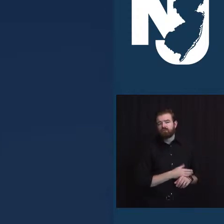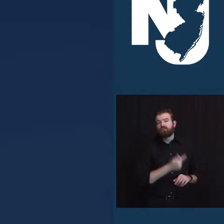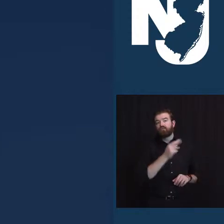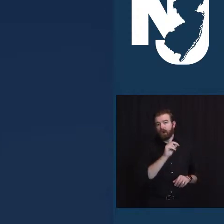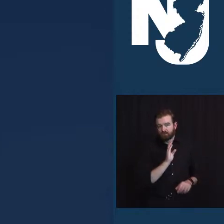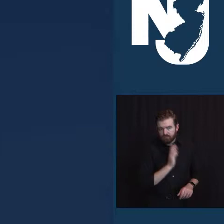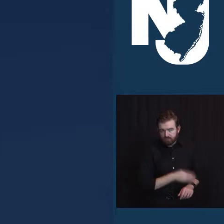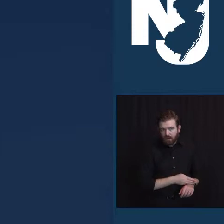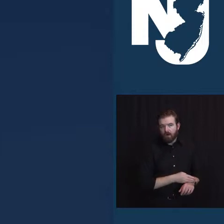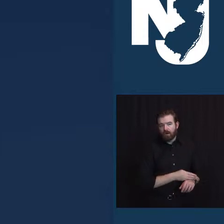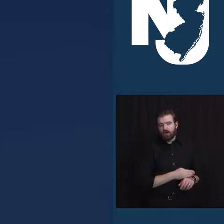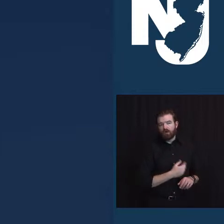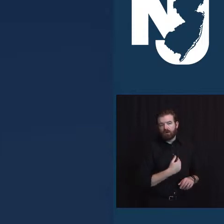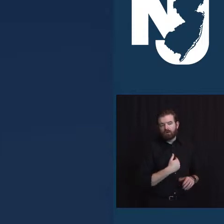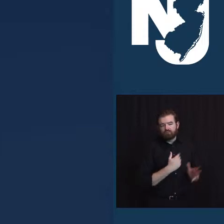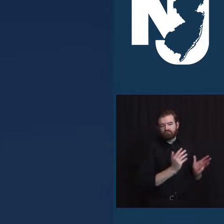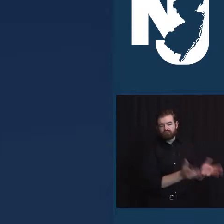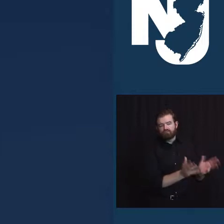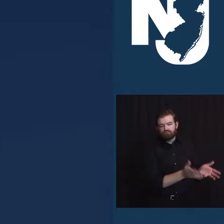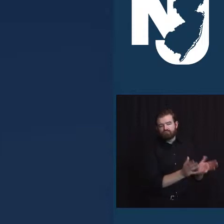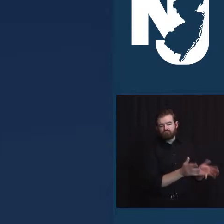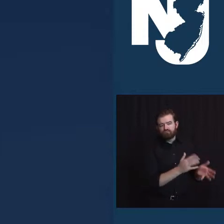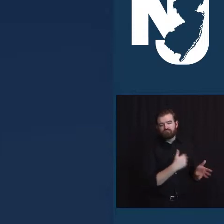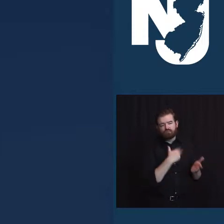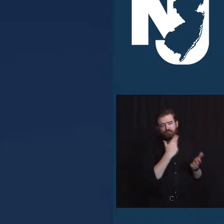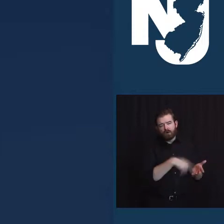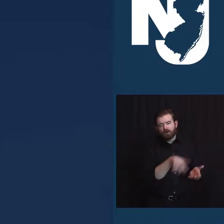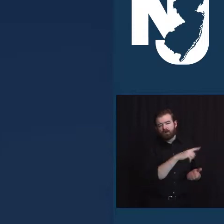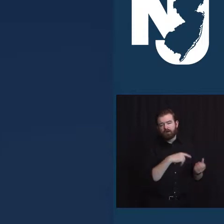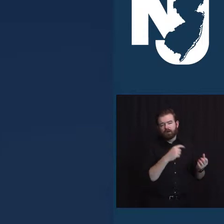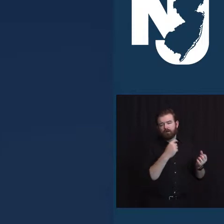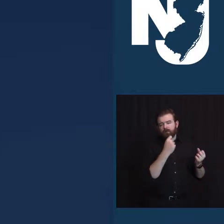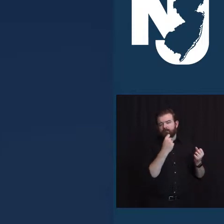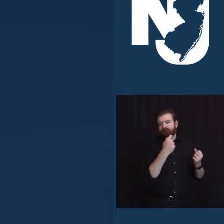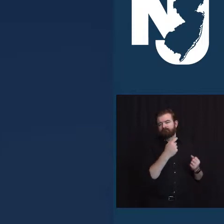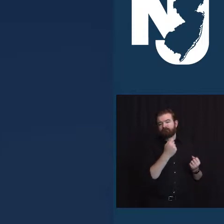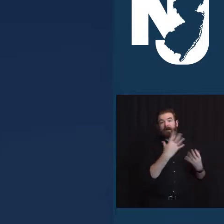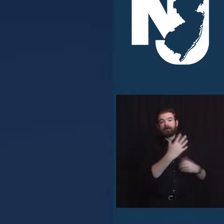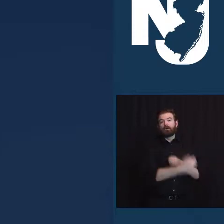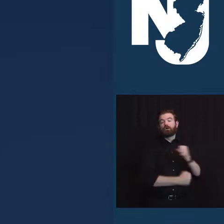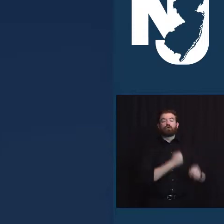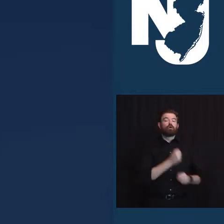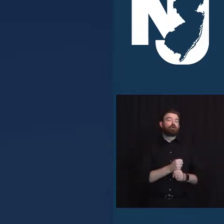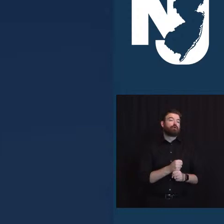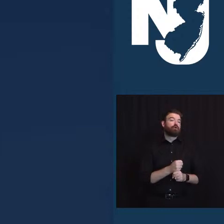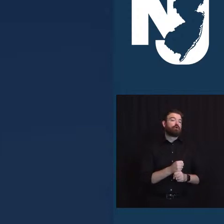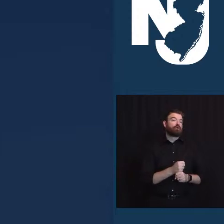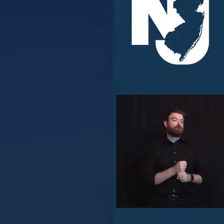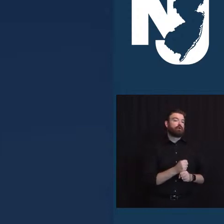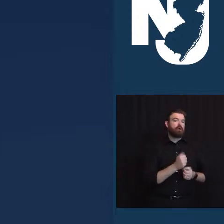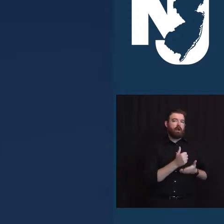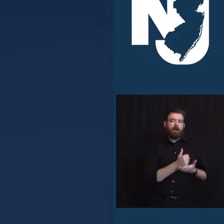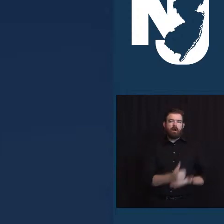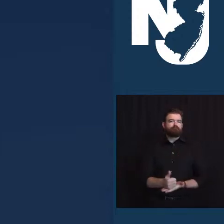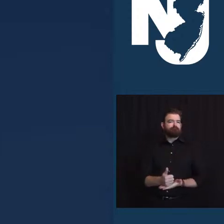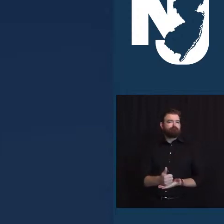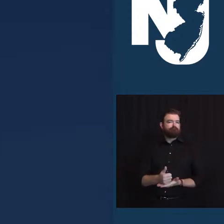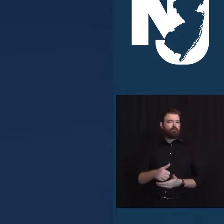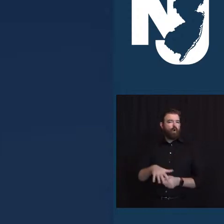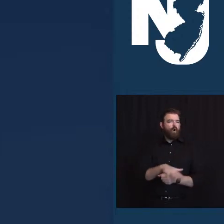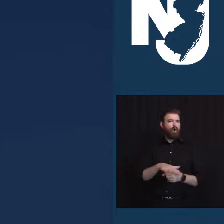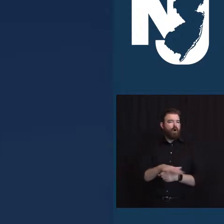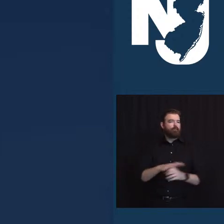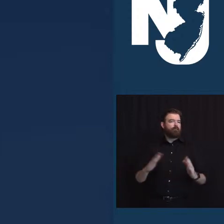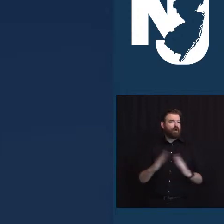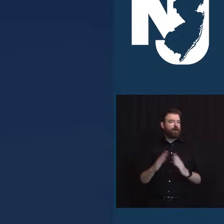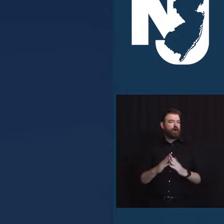Kelly. We thank Tom for his years helping to literally build our region and for his many years of community service.